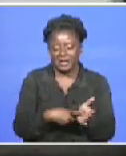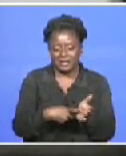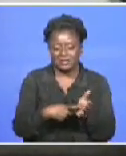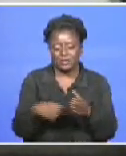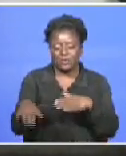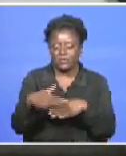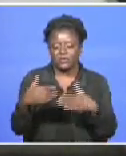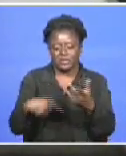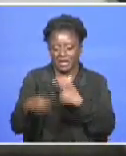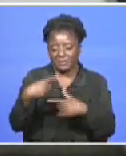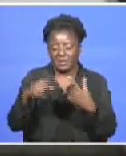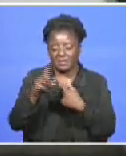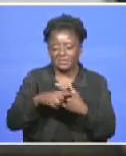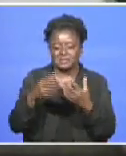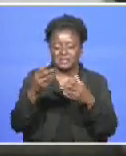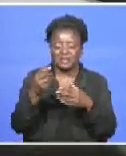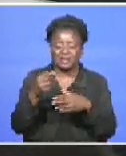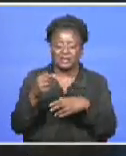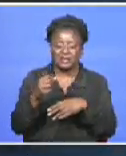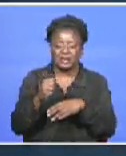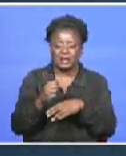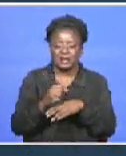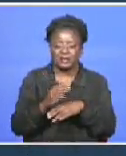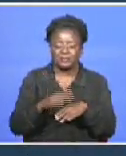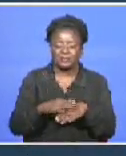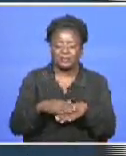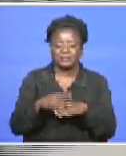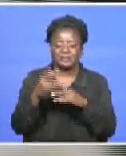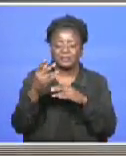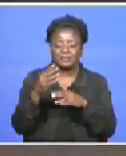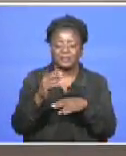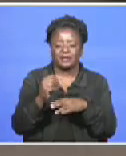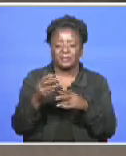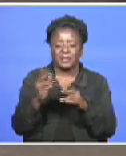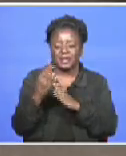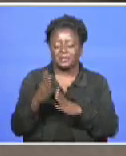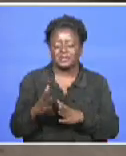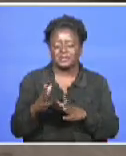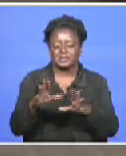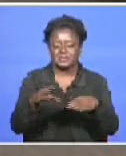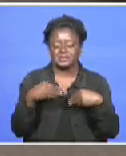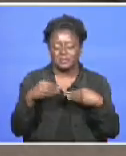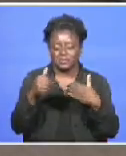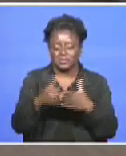are now advising Bahamians to embrace the new changes. Desmond Saunders, ZNS Network News.